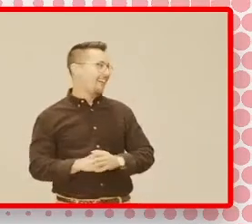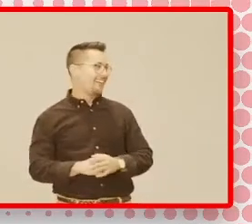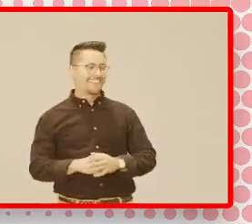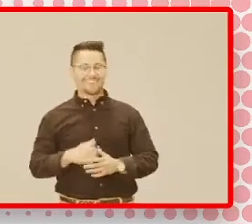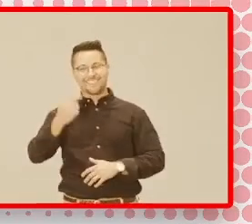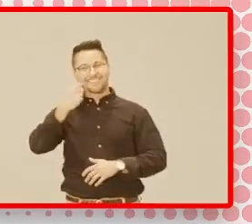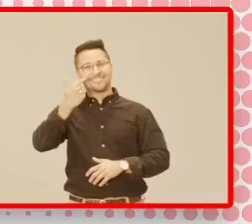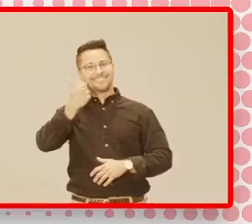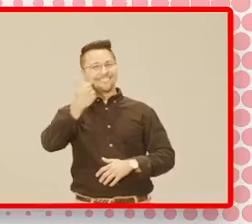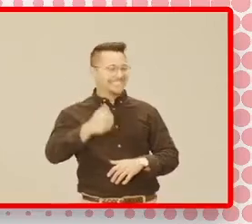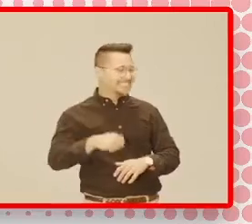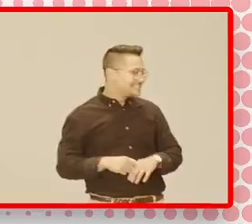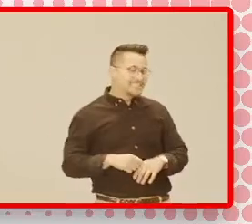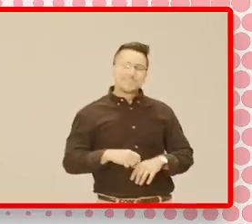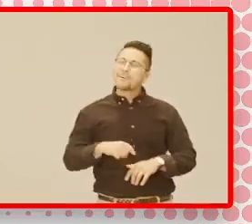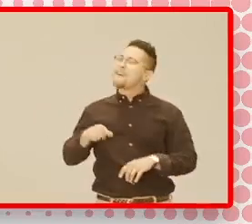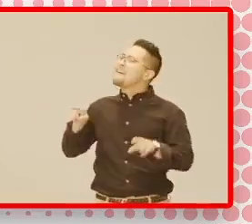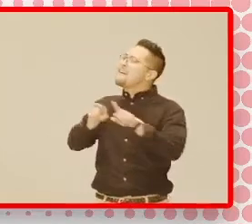Then I asked,